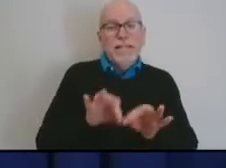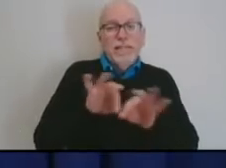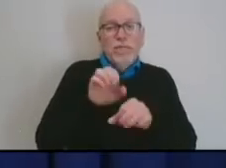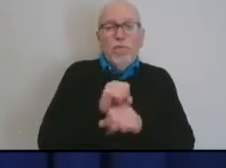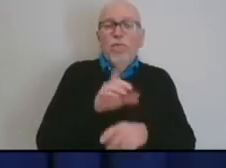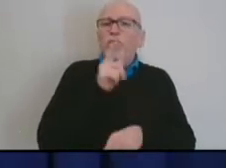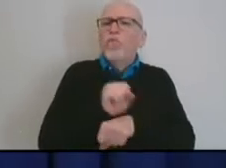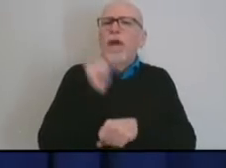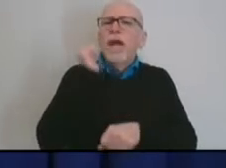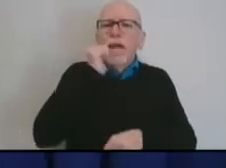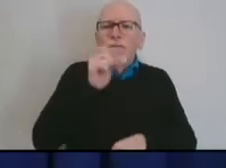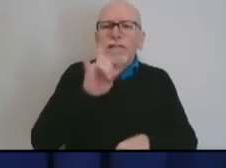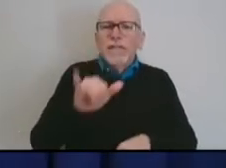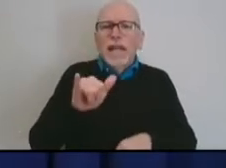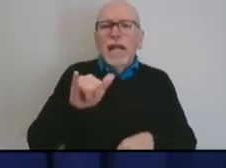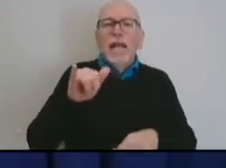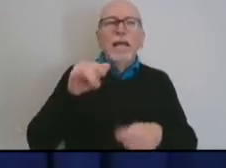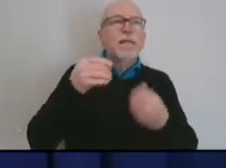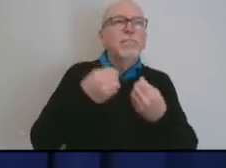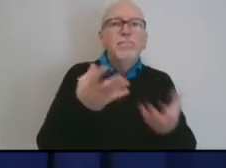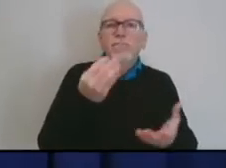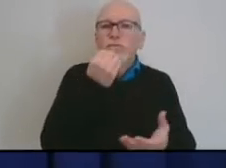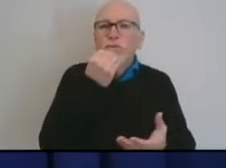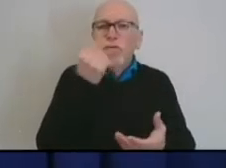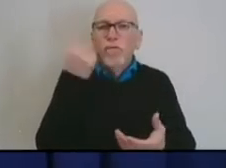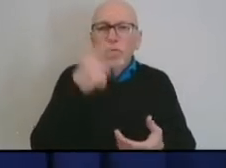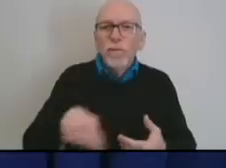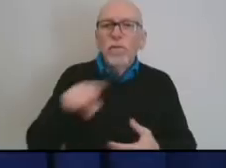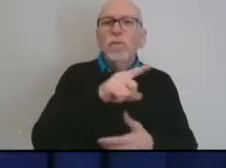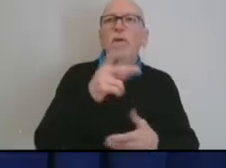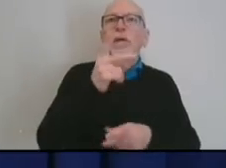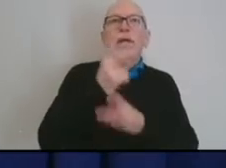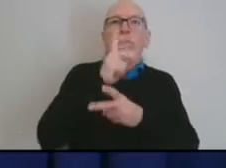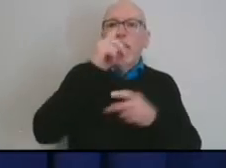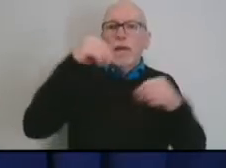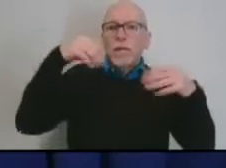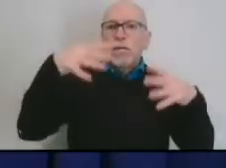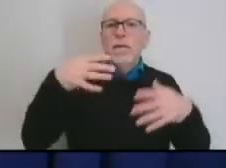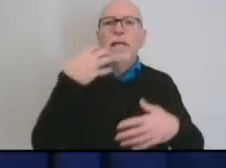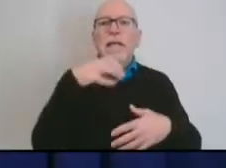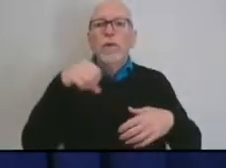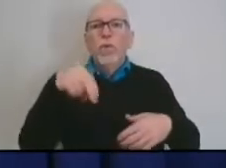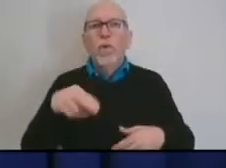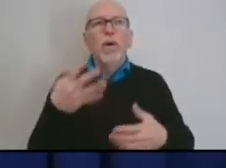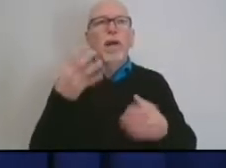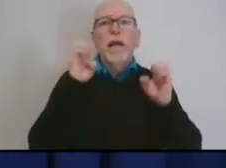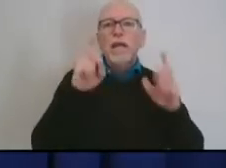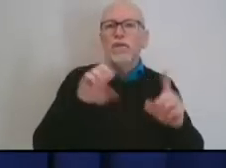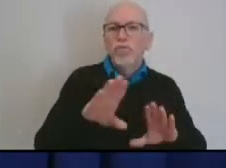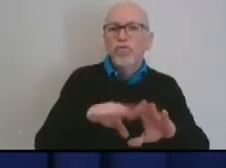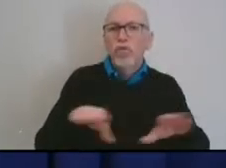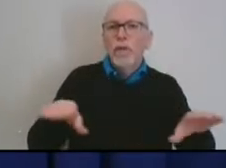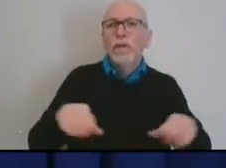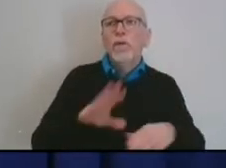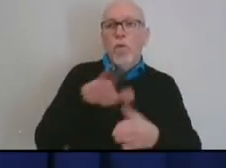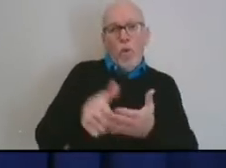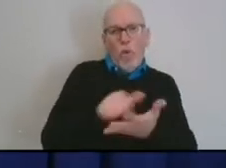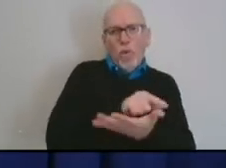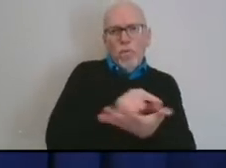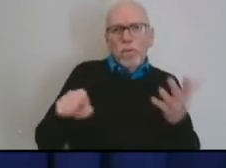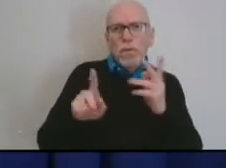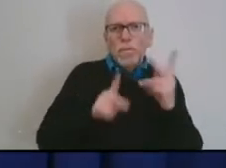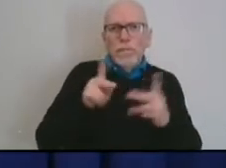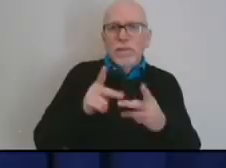every day to put food on our tables, keep our lights on, keep the heat on, and to educate our children. All of these individuals